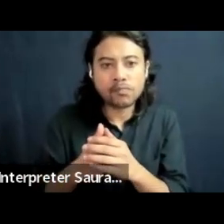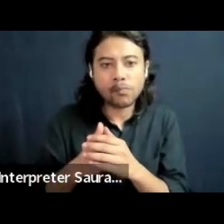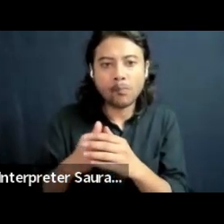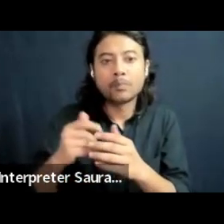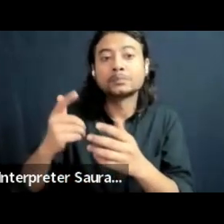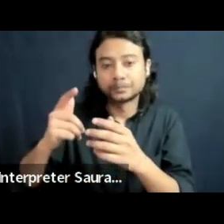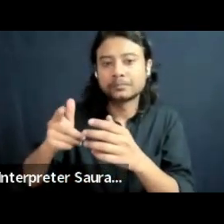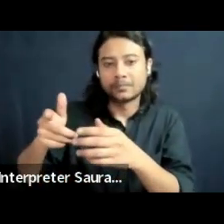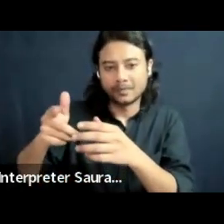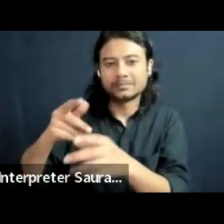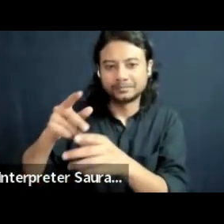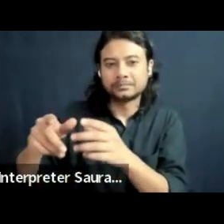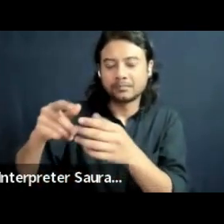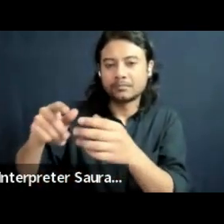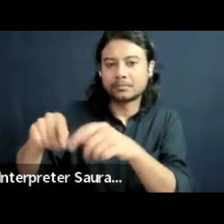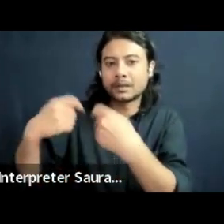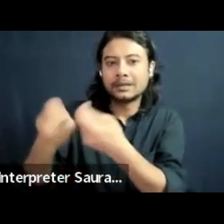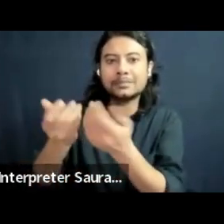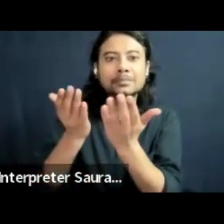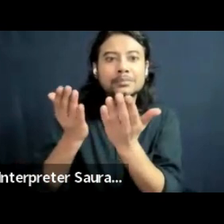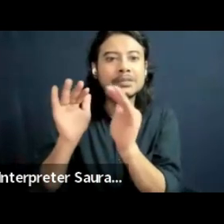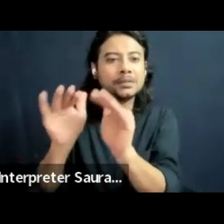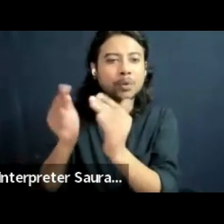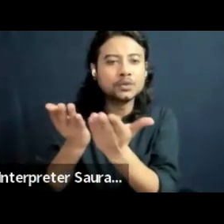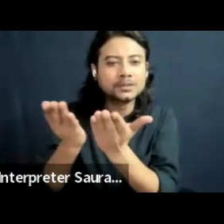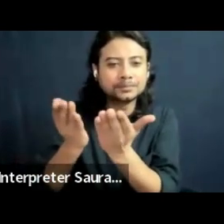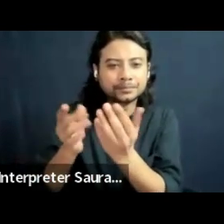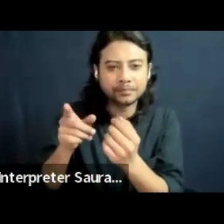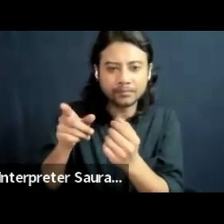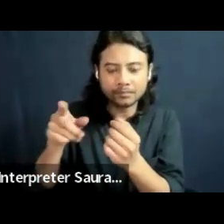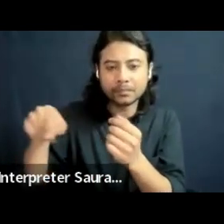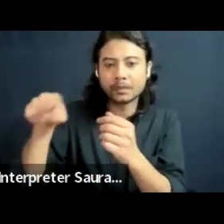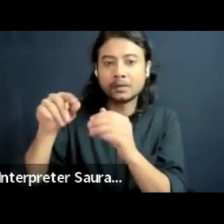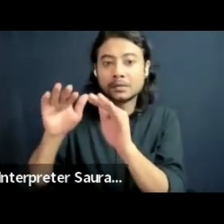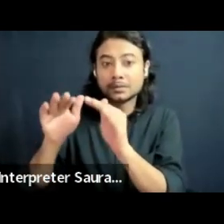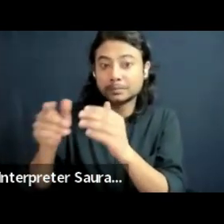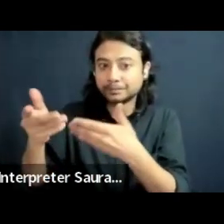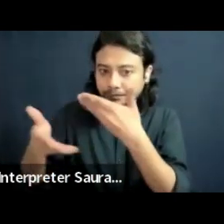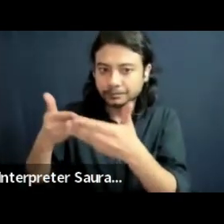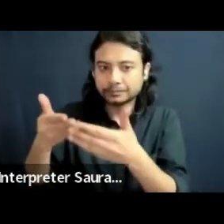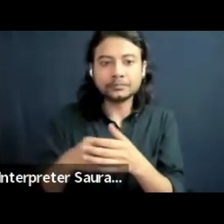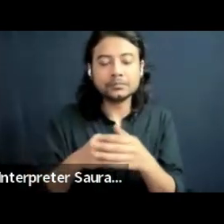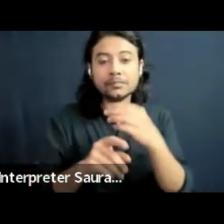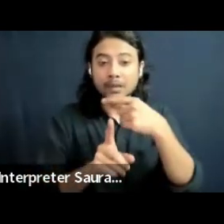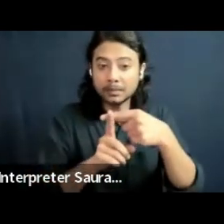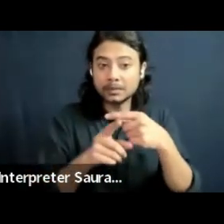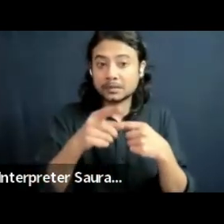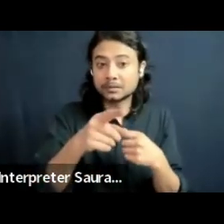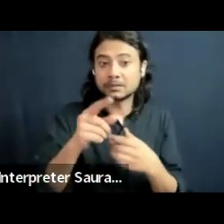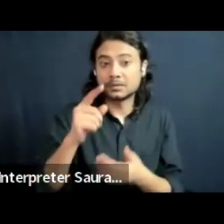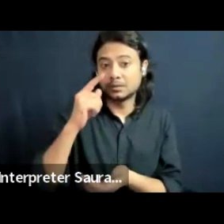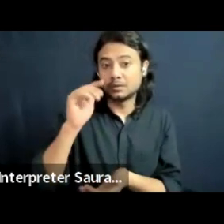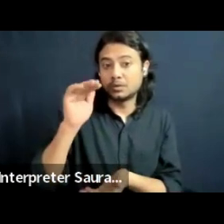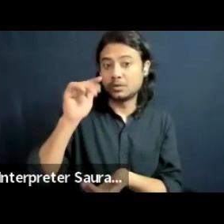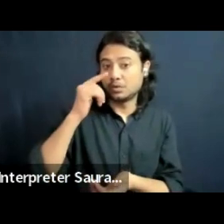We have permission to also share that Seema is a parent of a 32-year-old daughter who does have multiple challenges. So